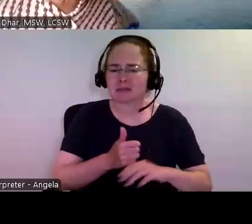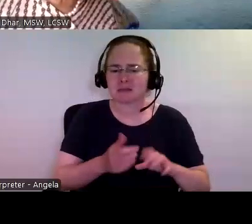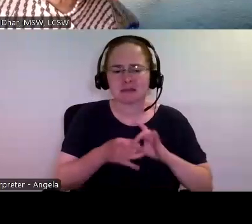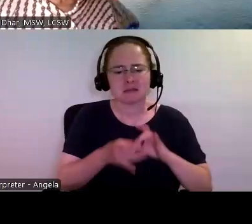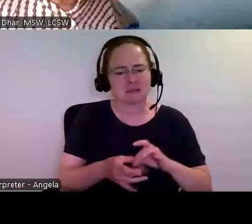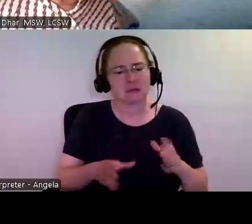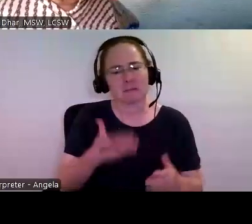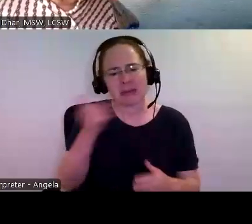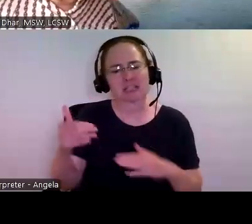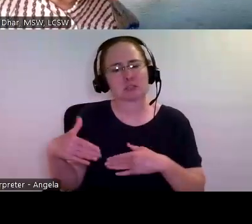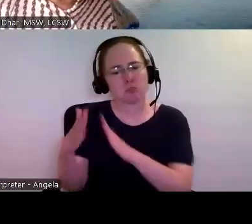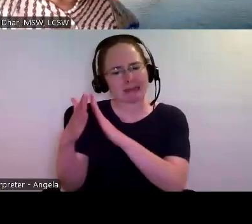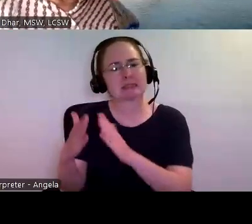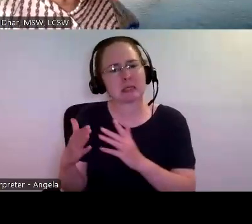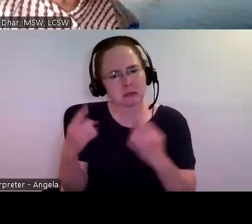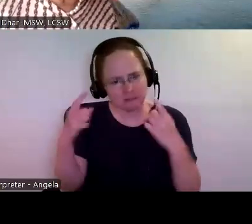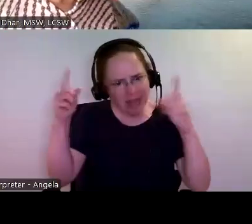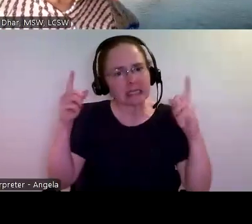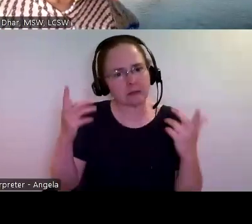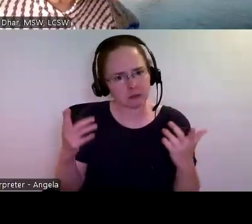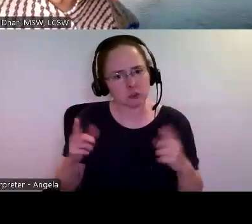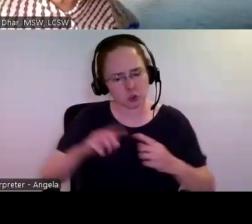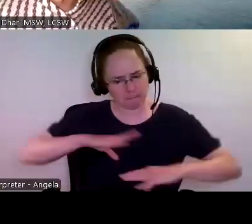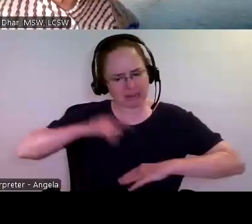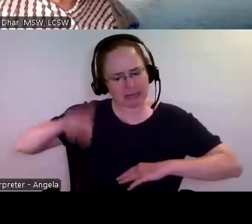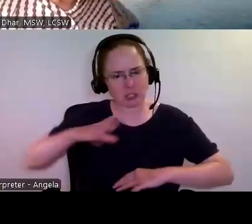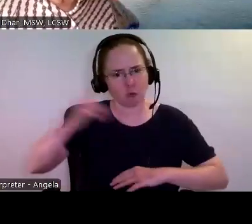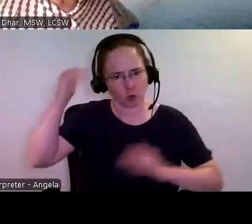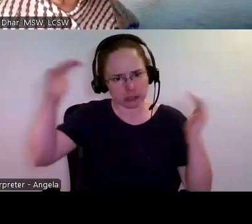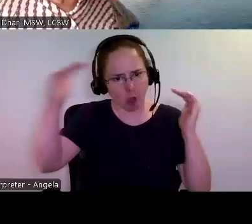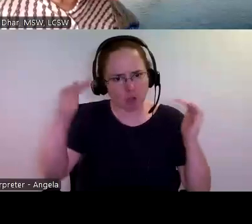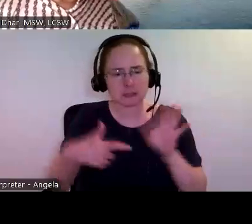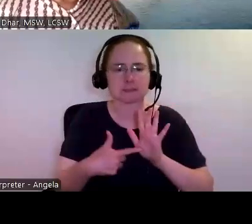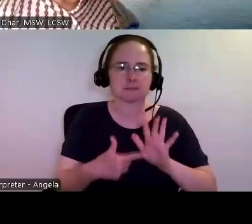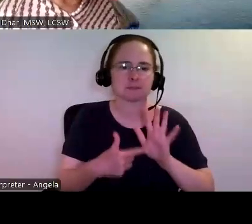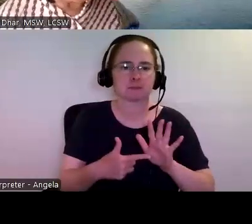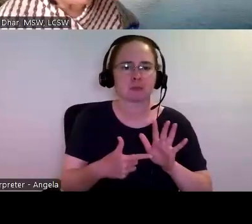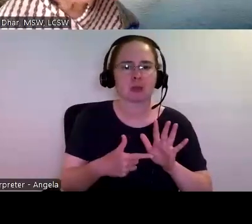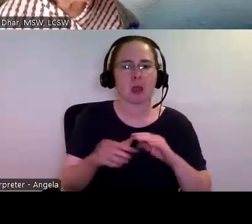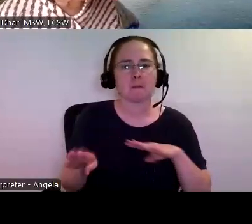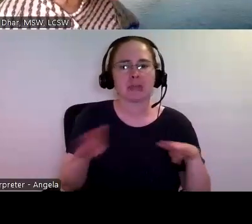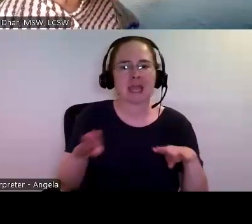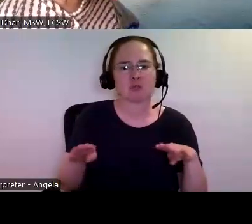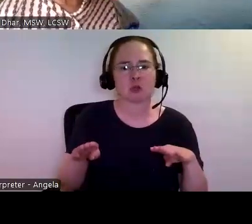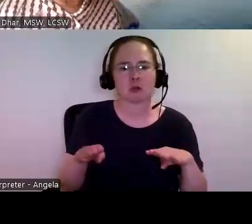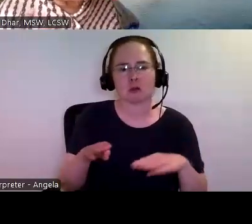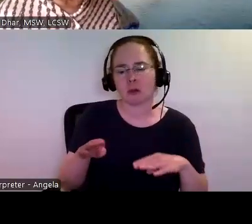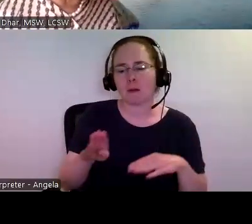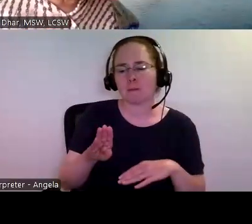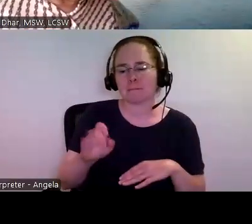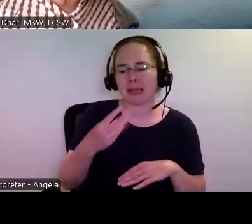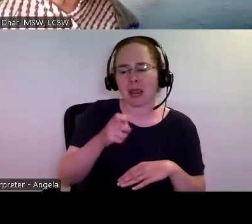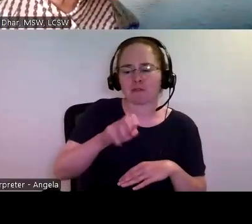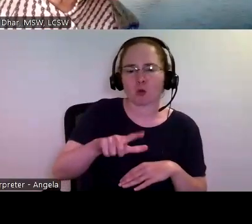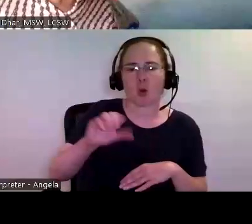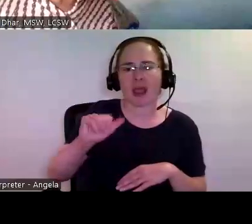effective in meeting the needs of older adults, such as behavioral activation,